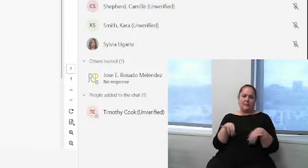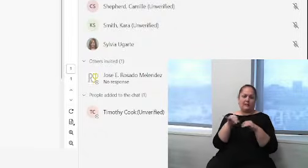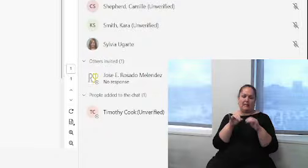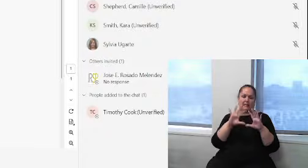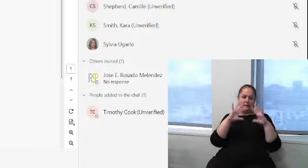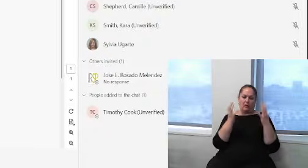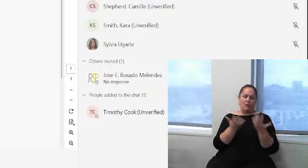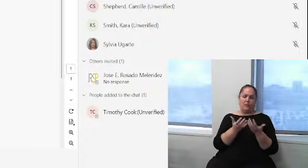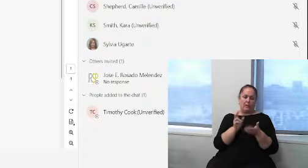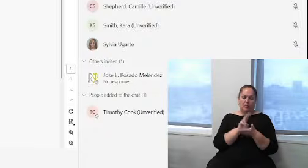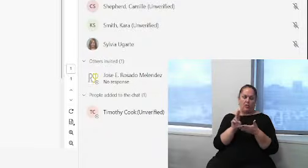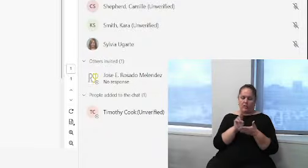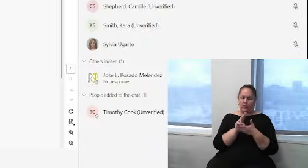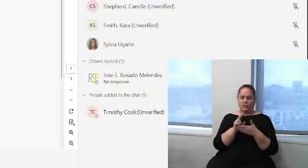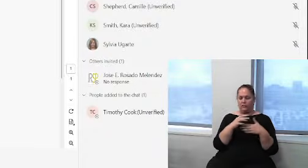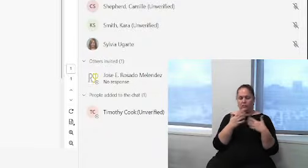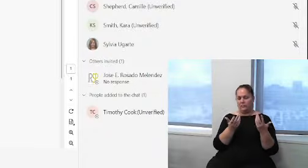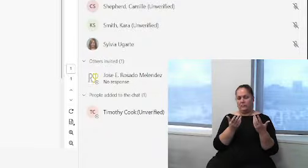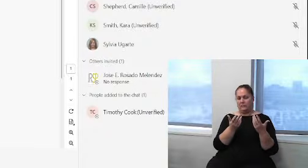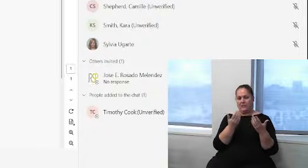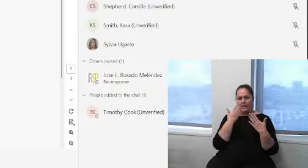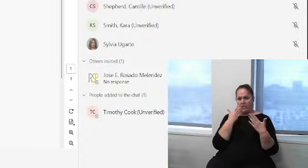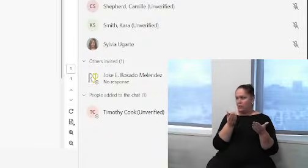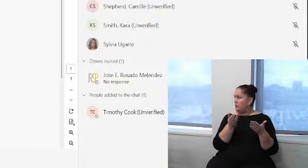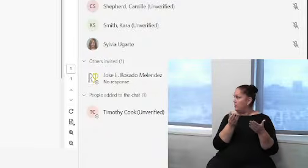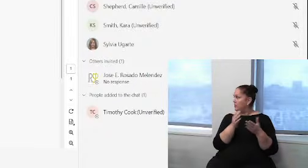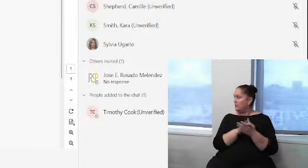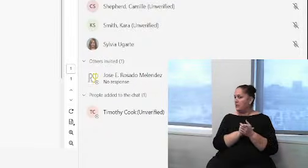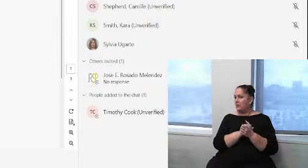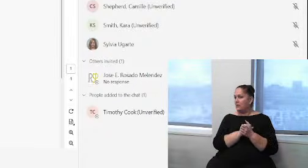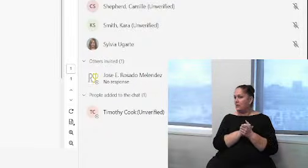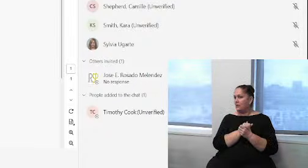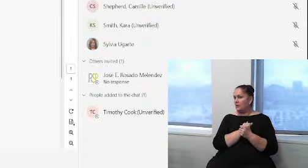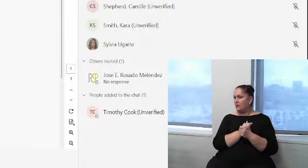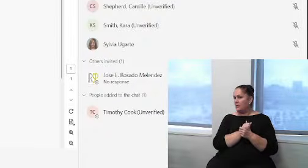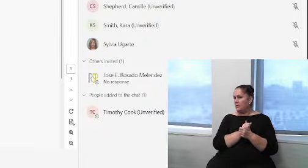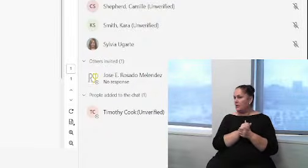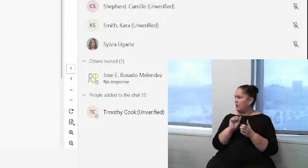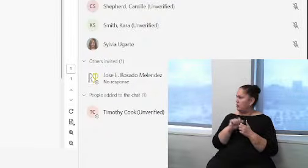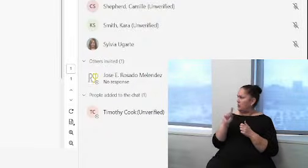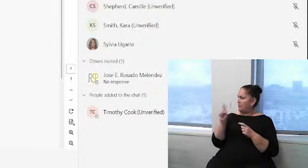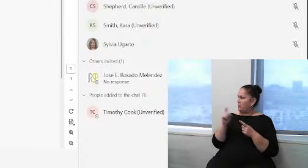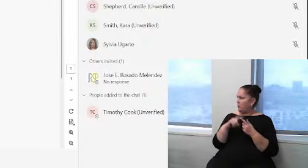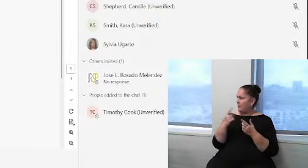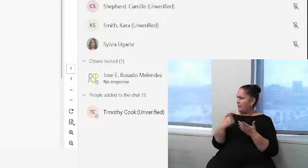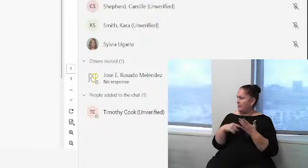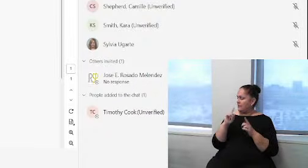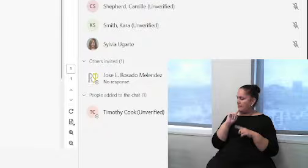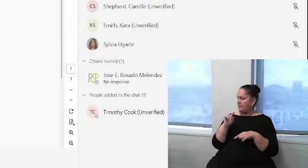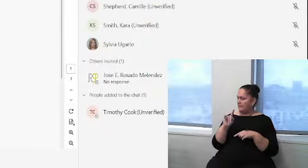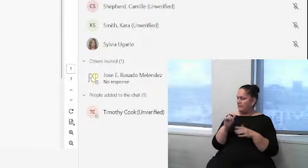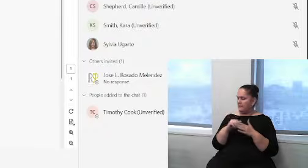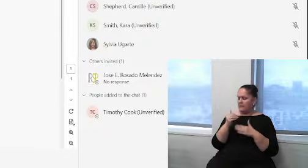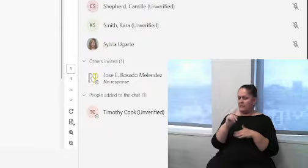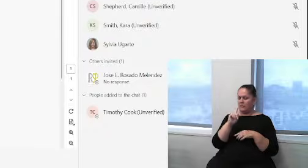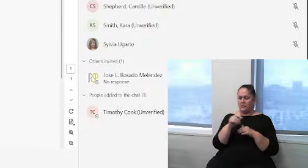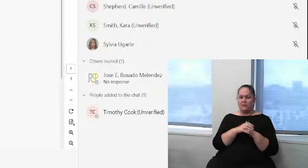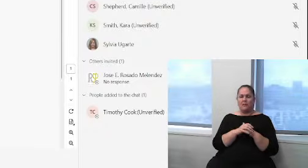guiding principle standards. It's globally used. I don't know what would be an equivalent. Yeah.